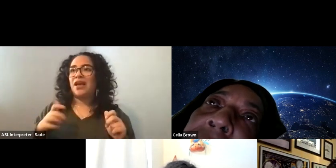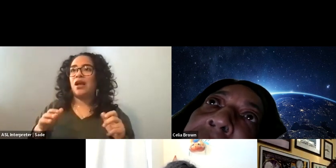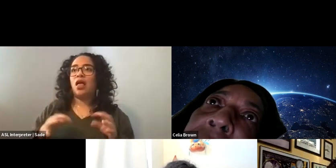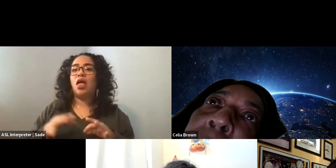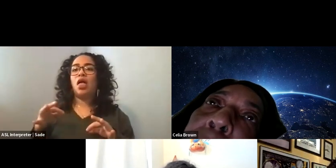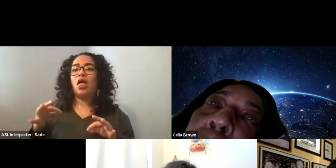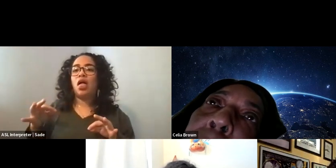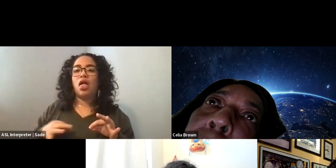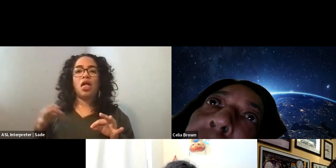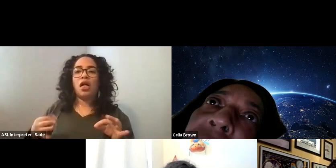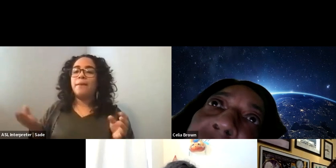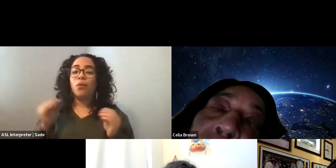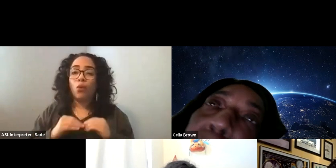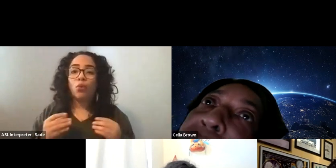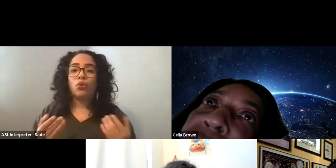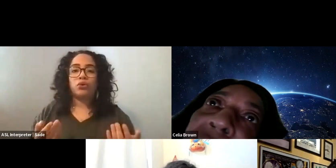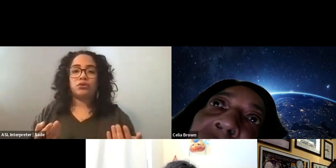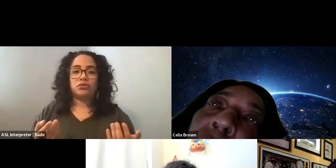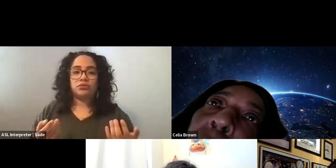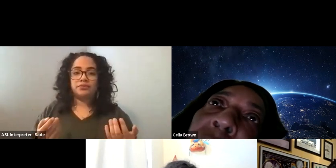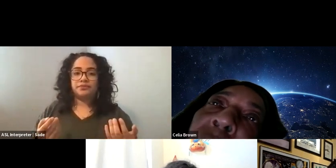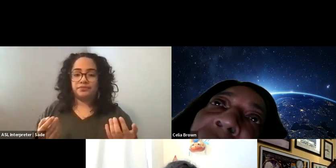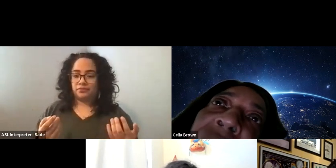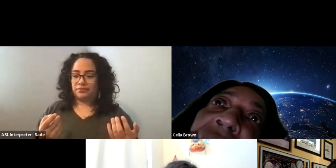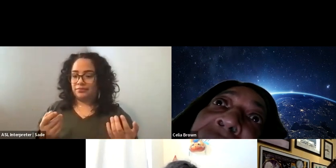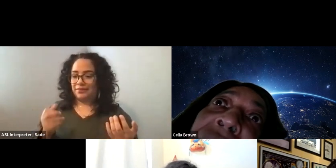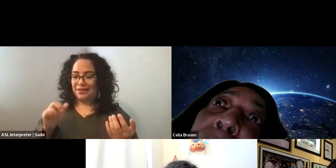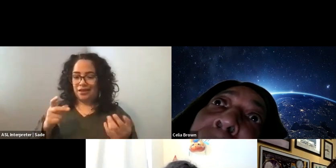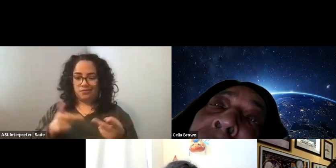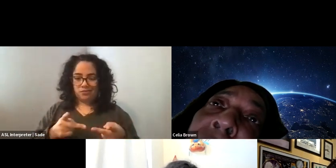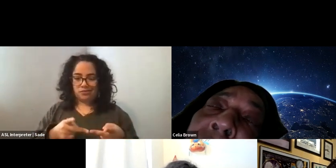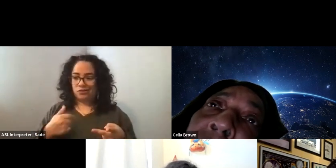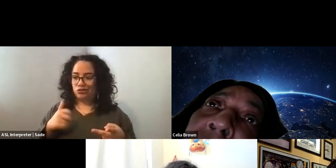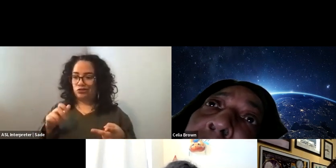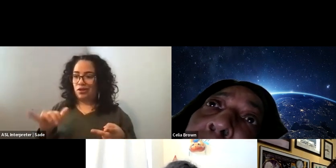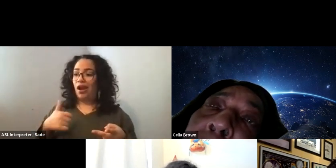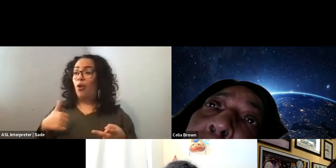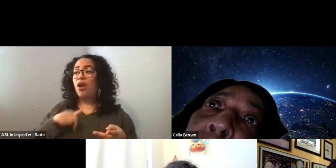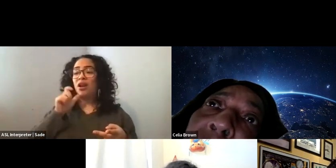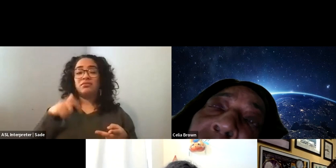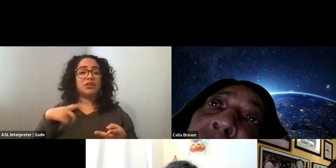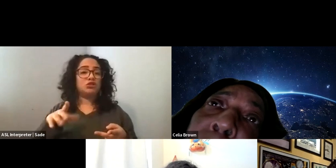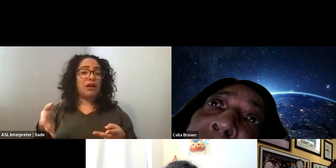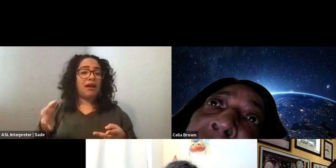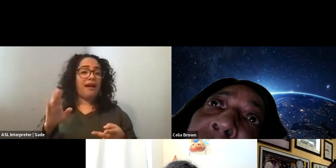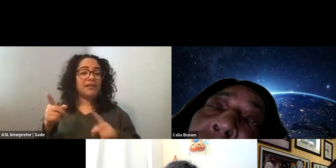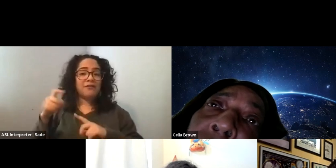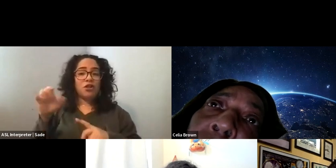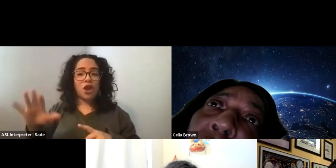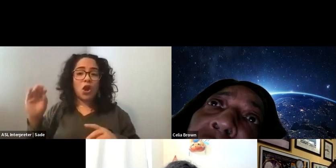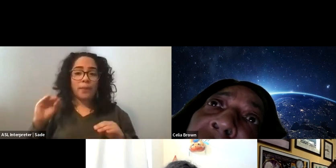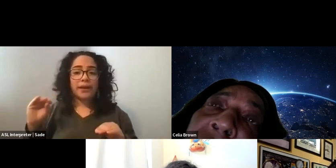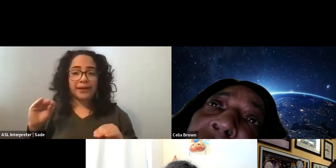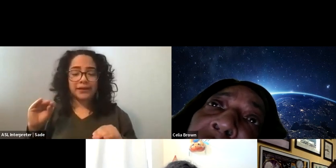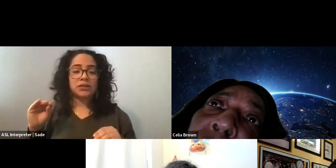And it puts us in, we don't have to ask them for their opinion